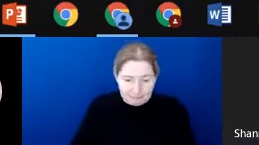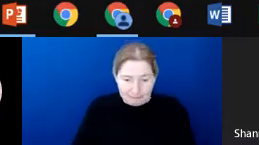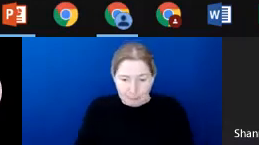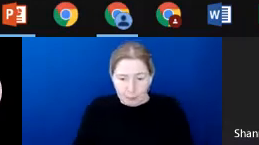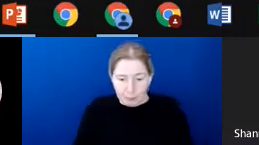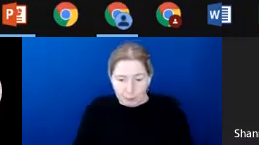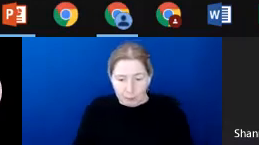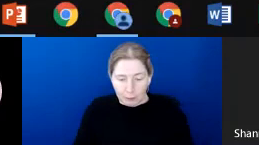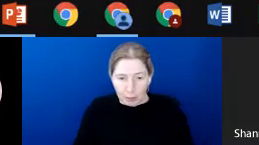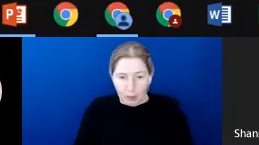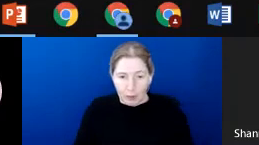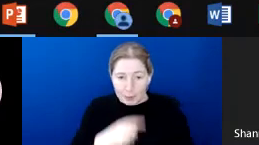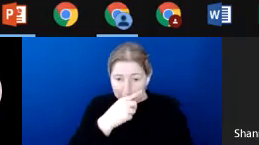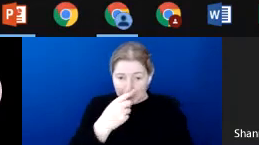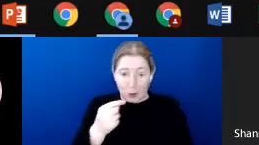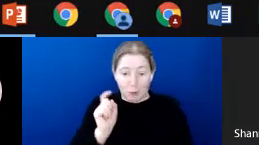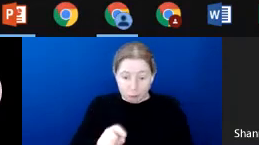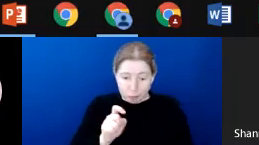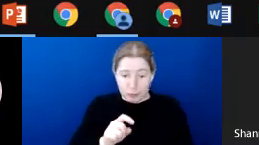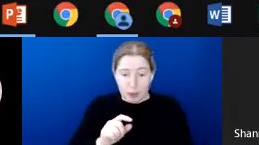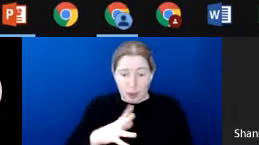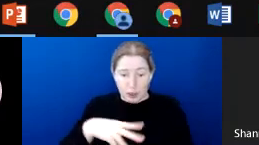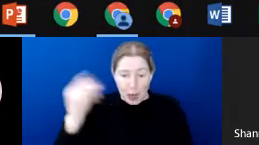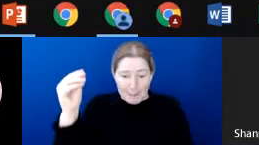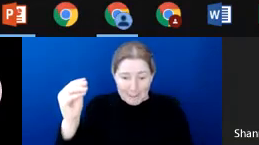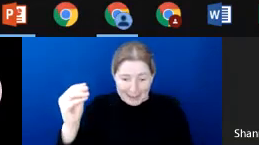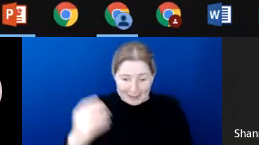So I'll just simply submit this one.